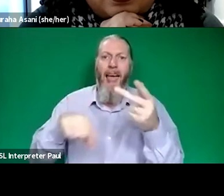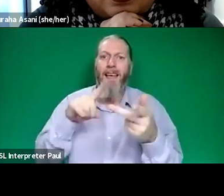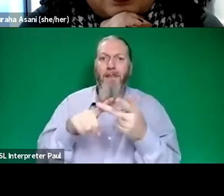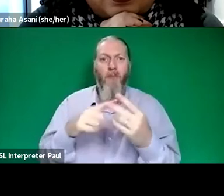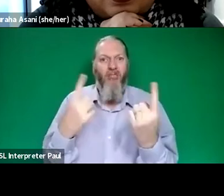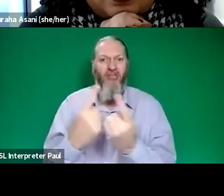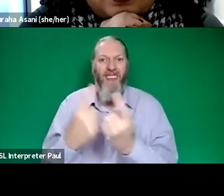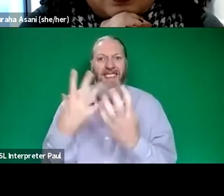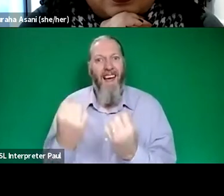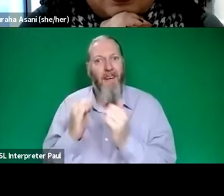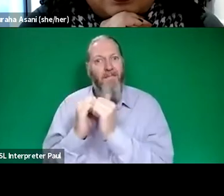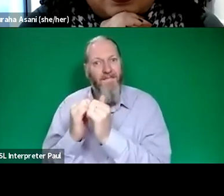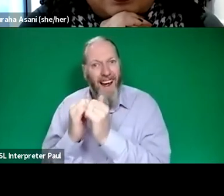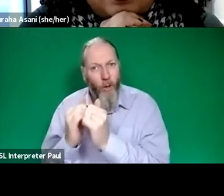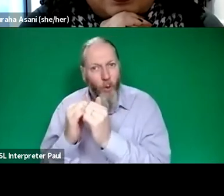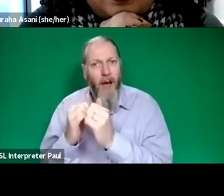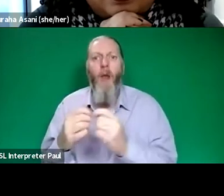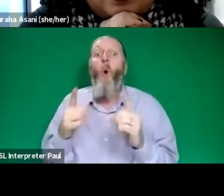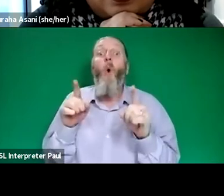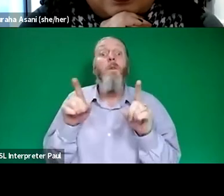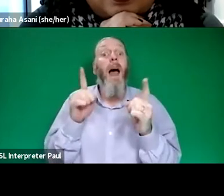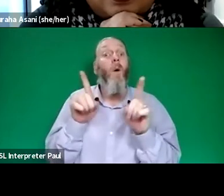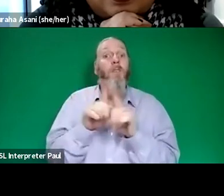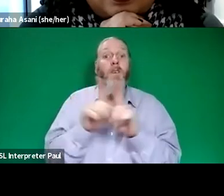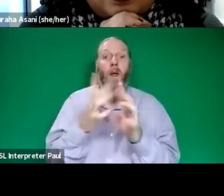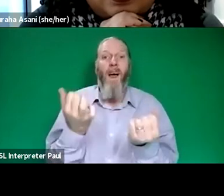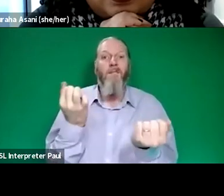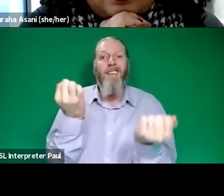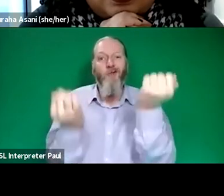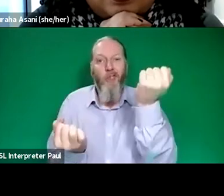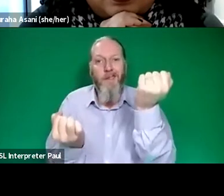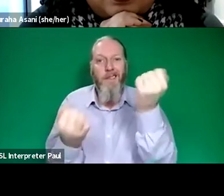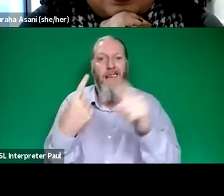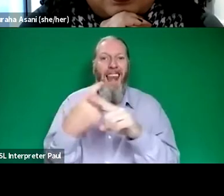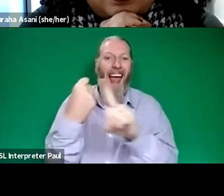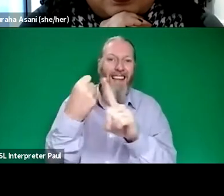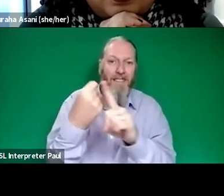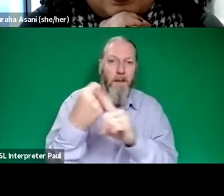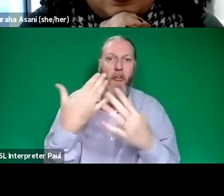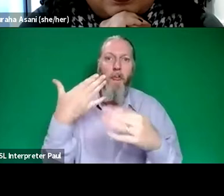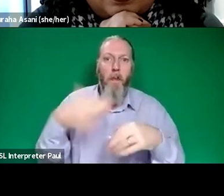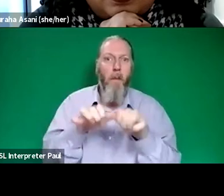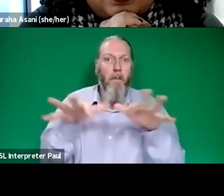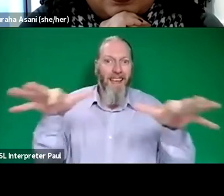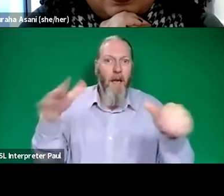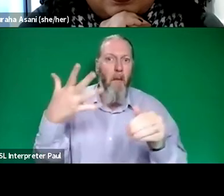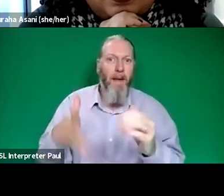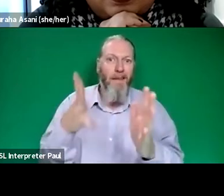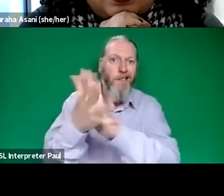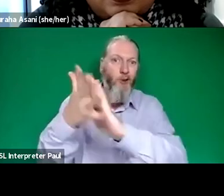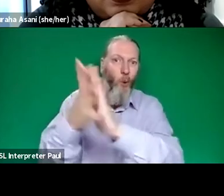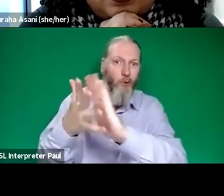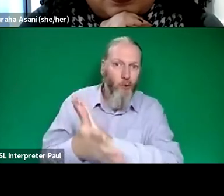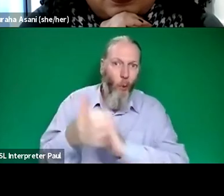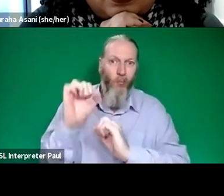and often the distortion of issues to do with injustice and activism. And some of the work that I've been doing for the last several